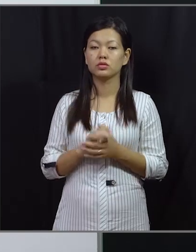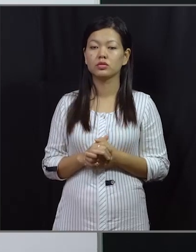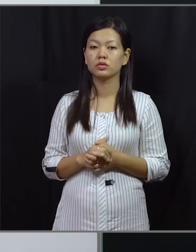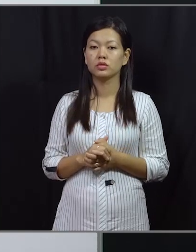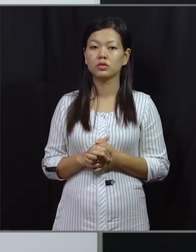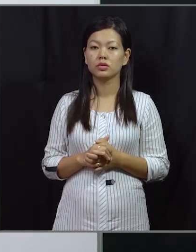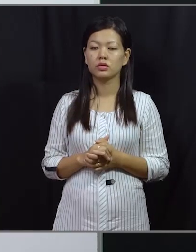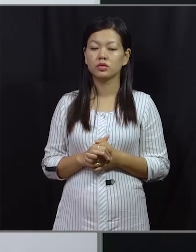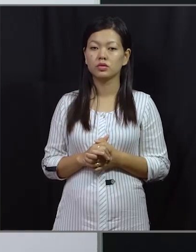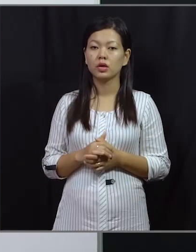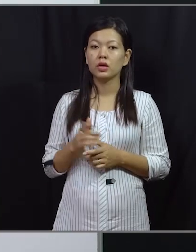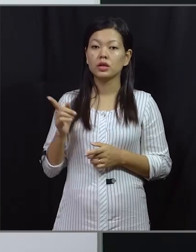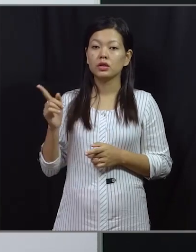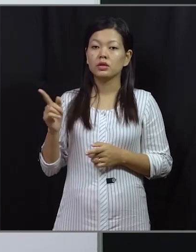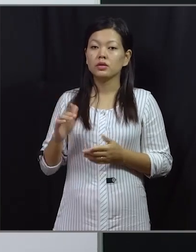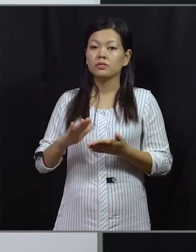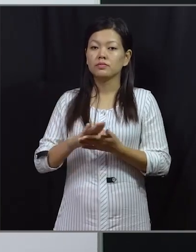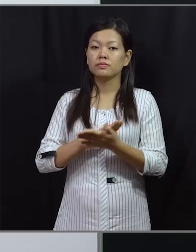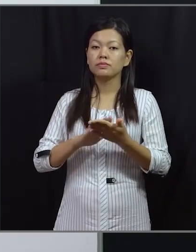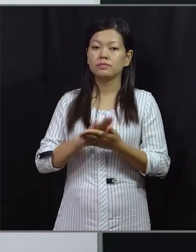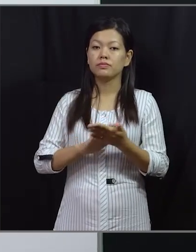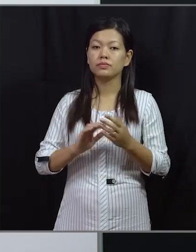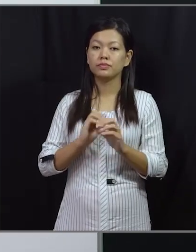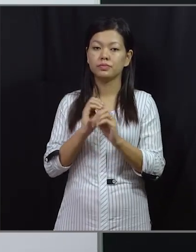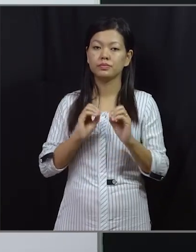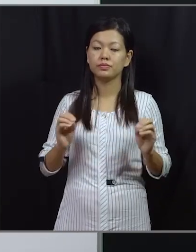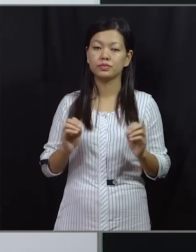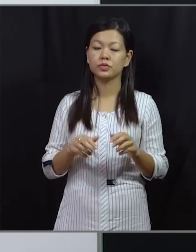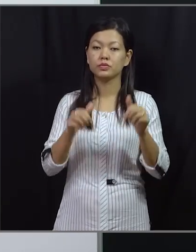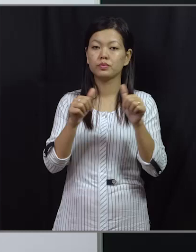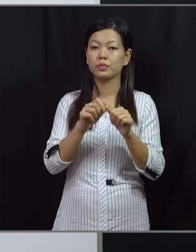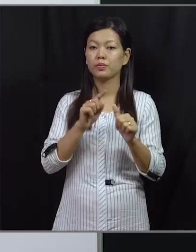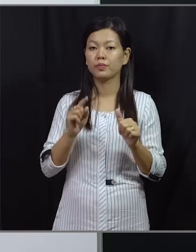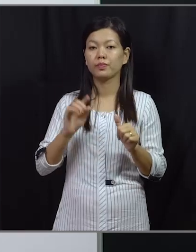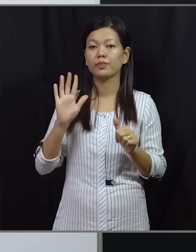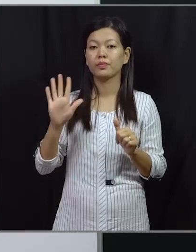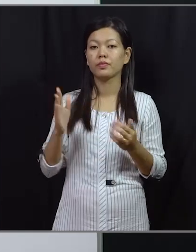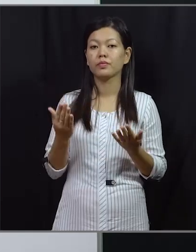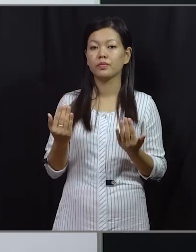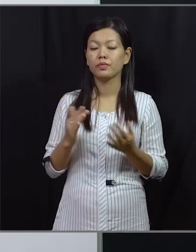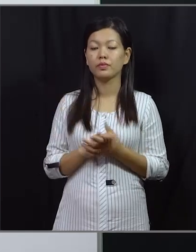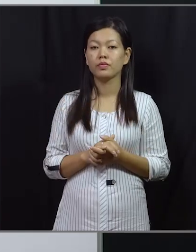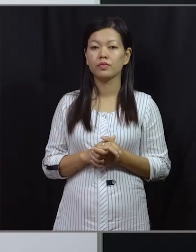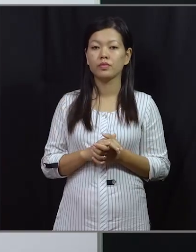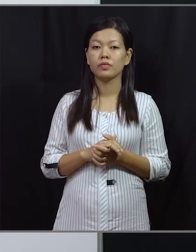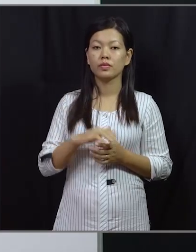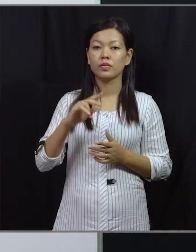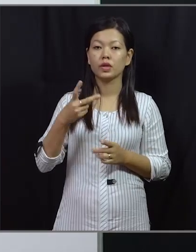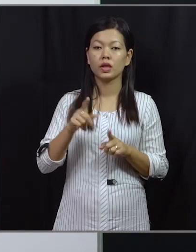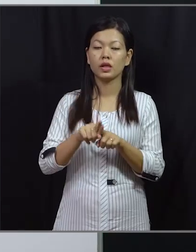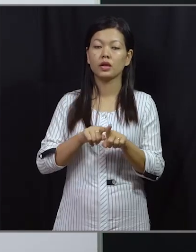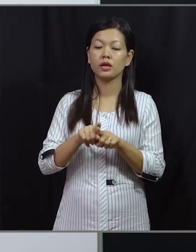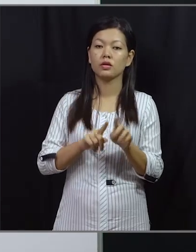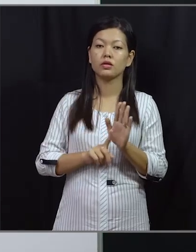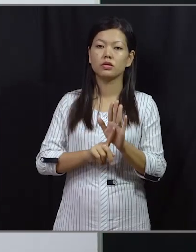Therefore, the set is empty. So we can write A equal to 5, right? And another example, A